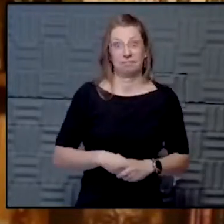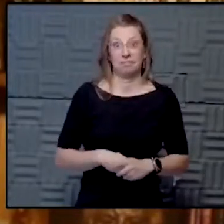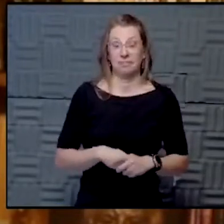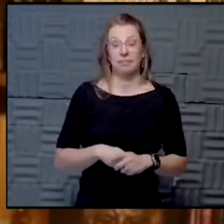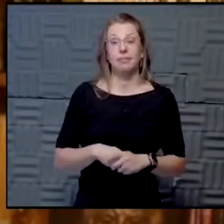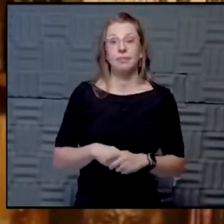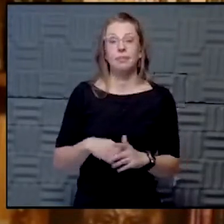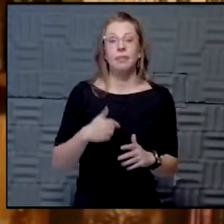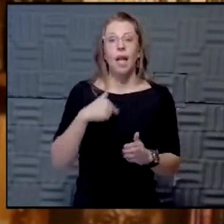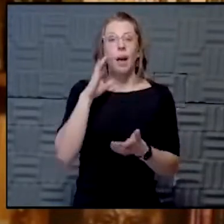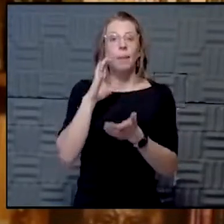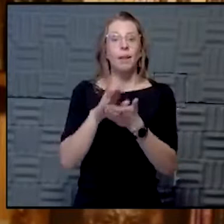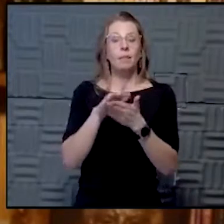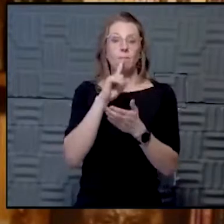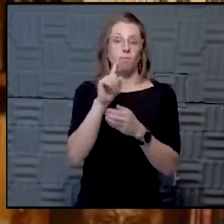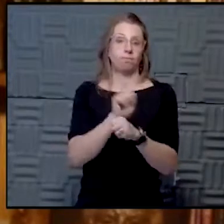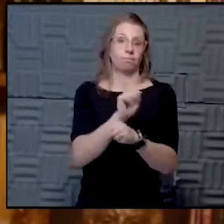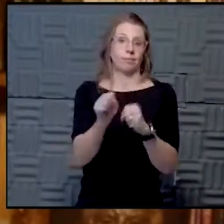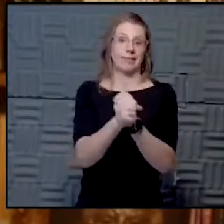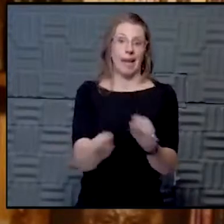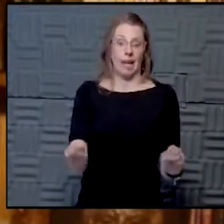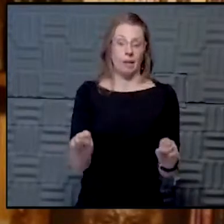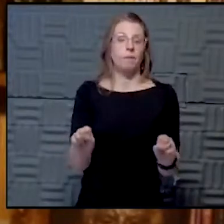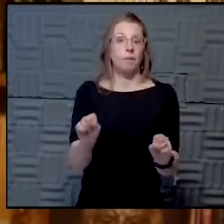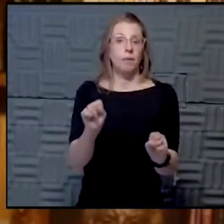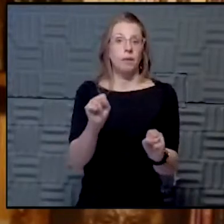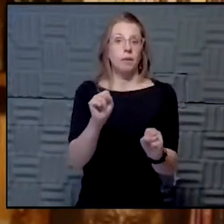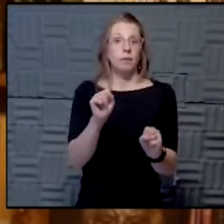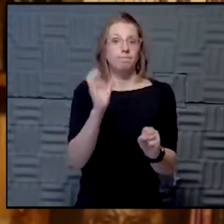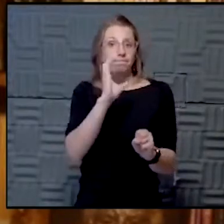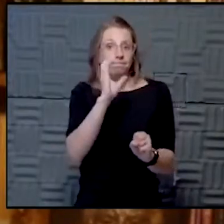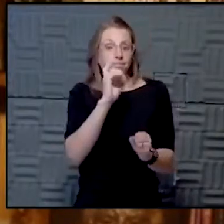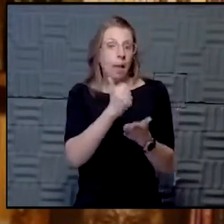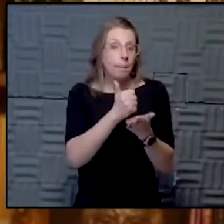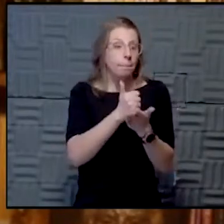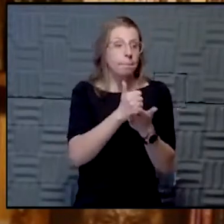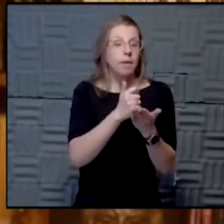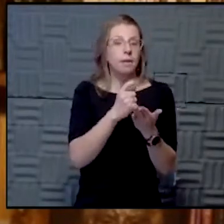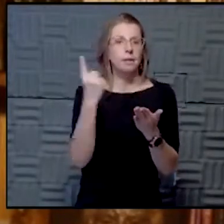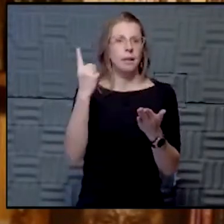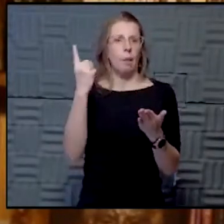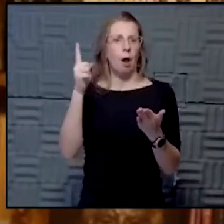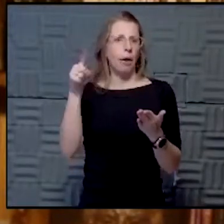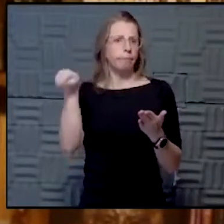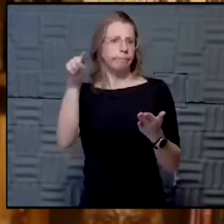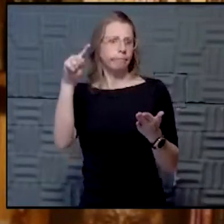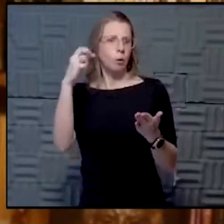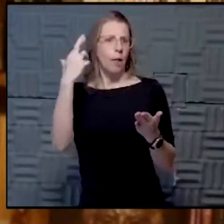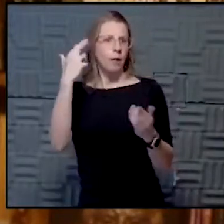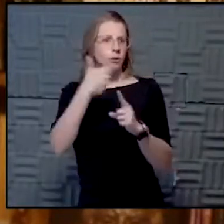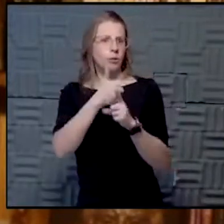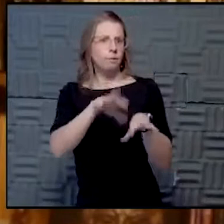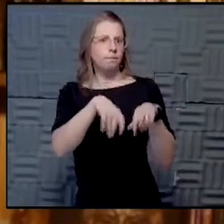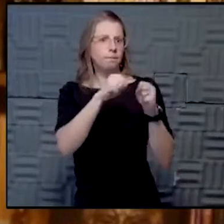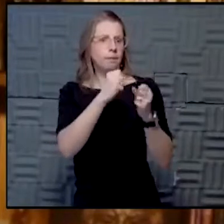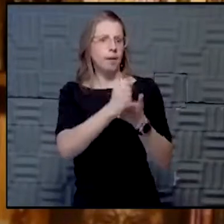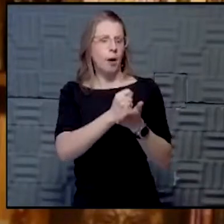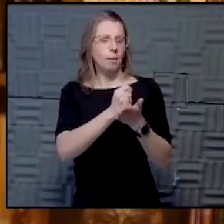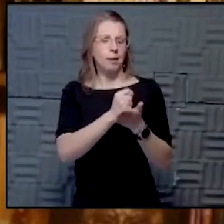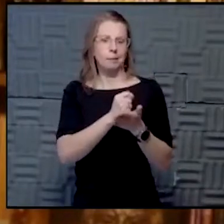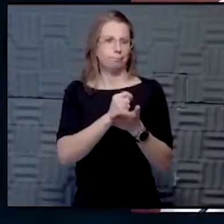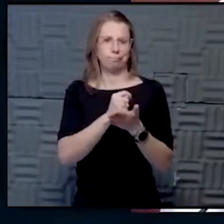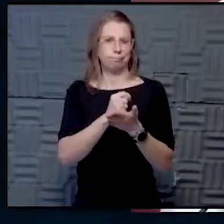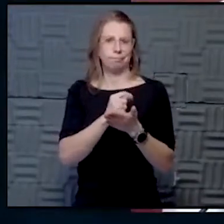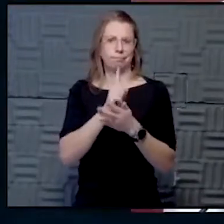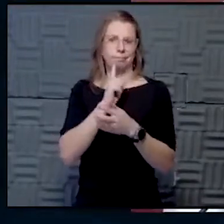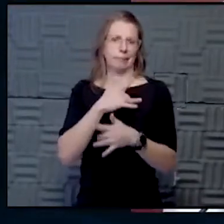I do believe it's very safe to seek help, and the likelihood of someone finding out is extremely low. I think